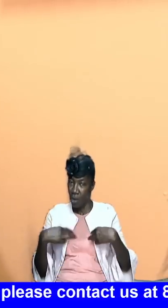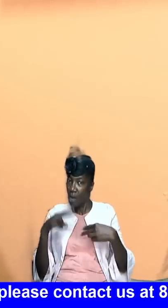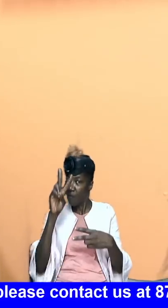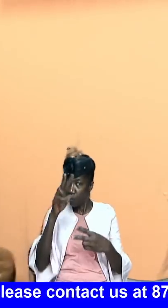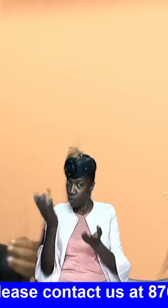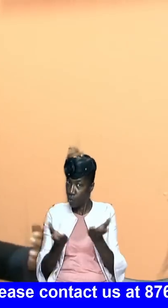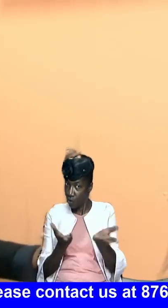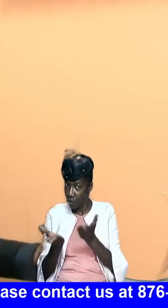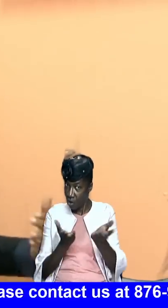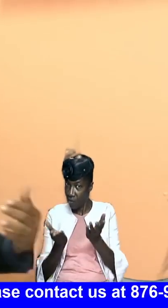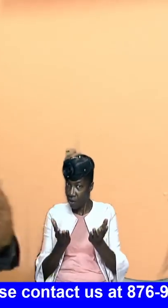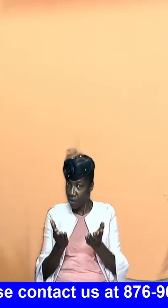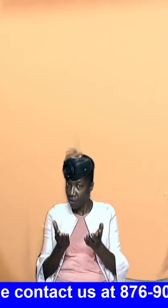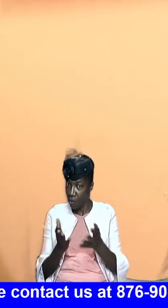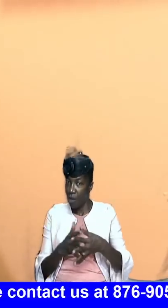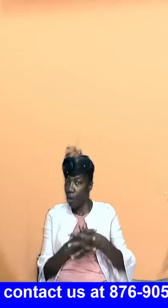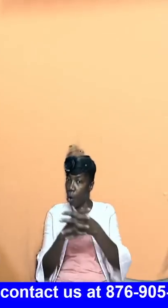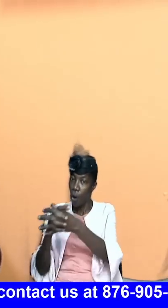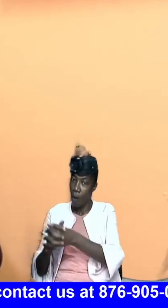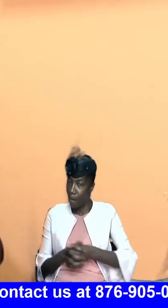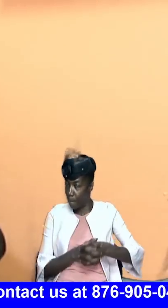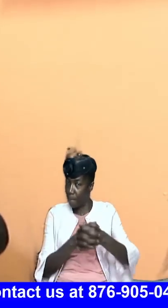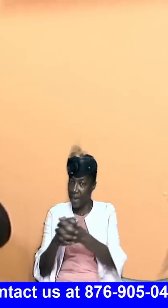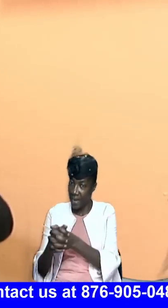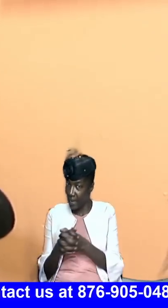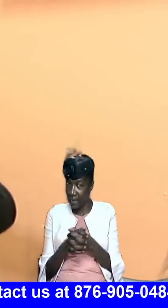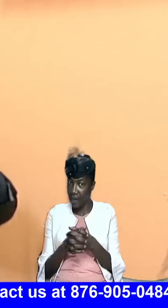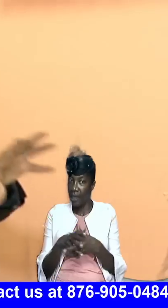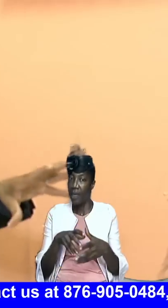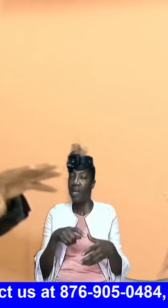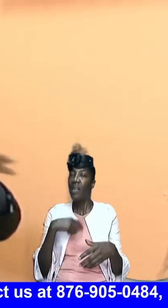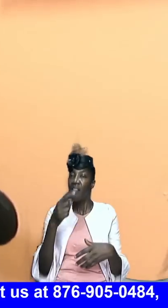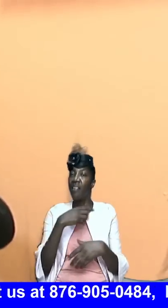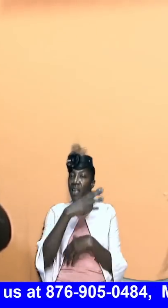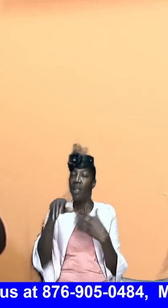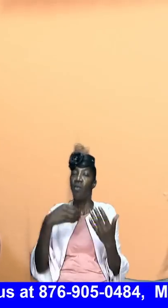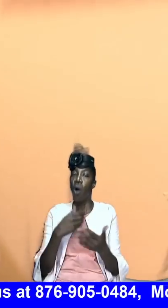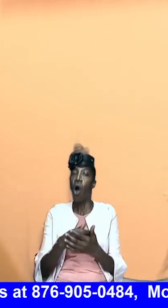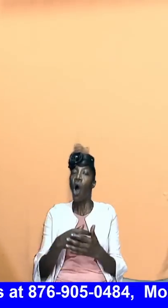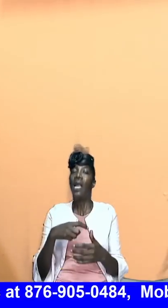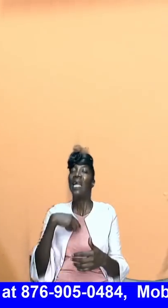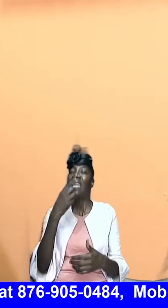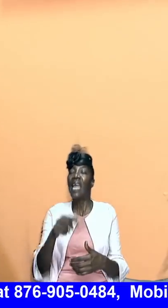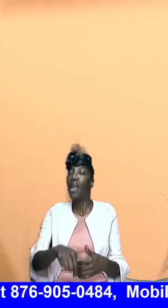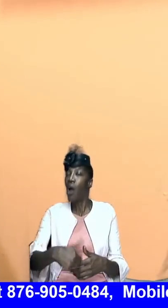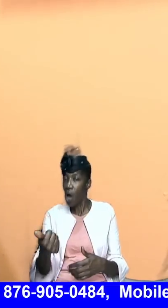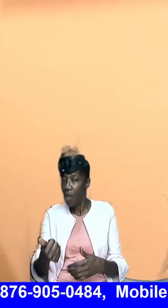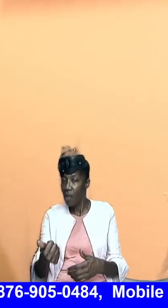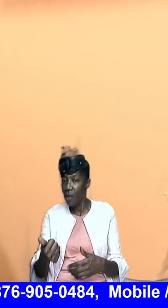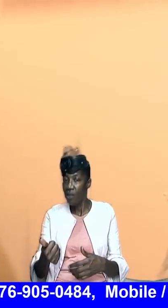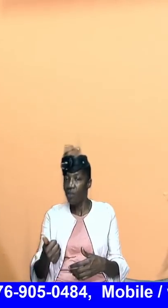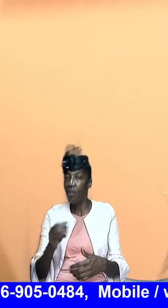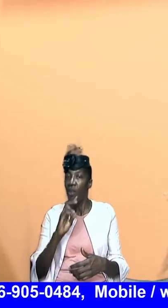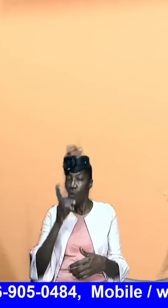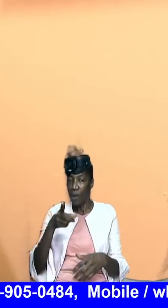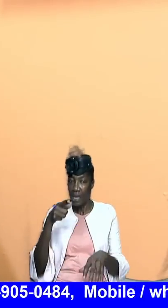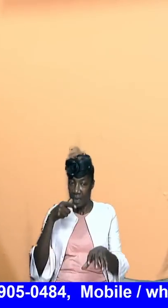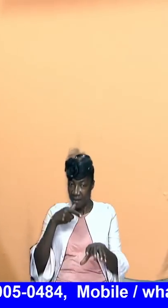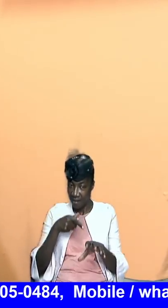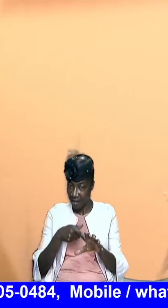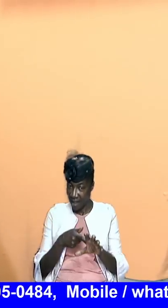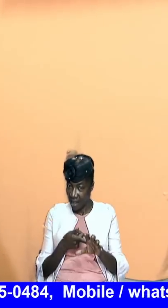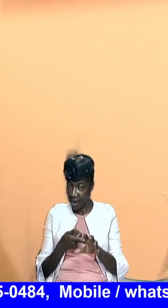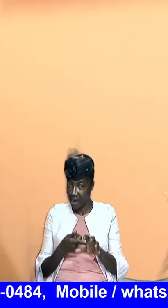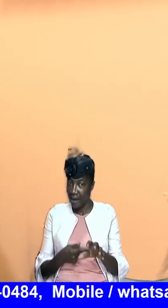them. So we are saying to all our brethren, get the word out. We will start at 9